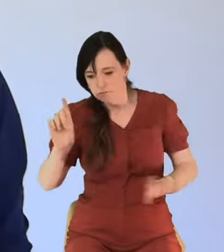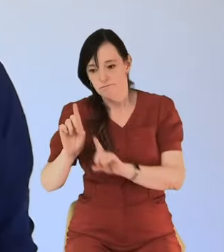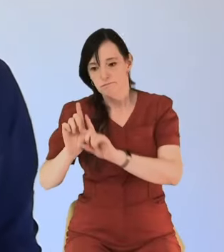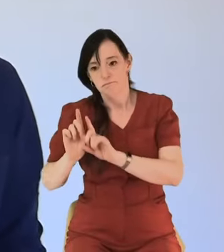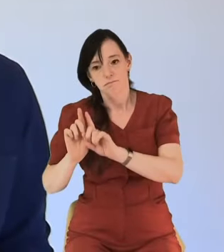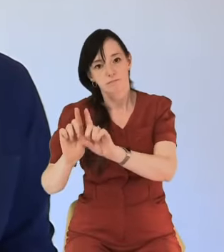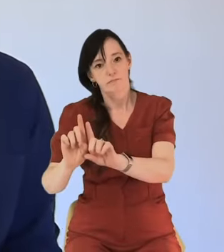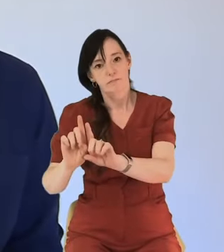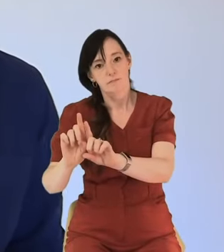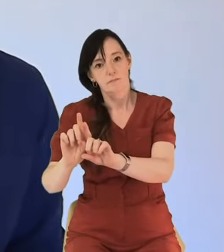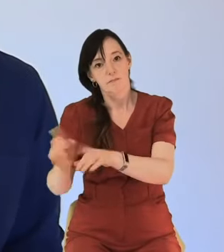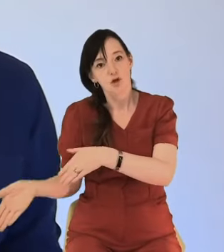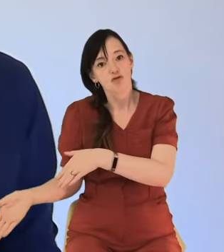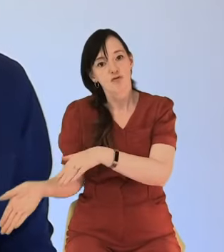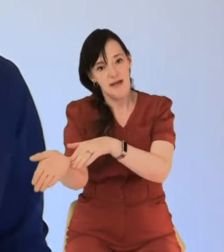to Lourdes,